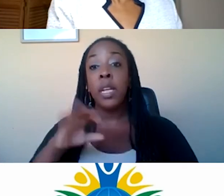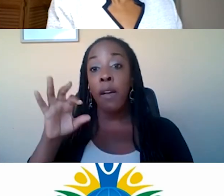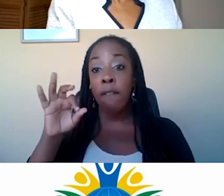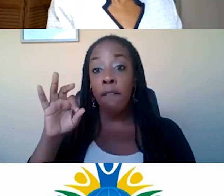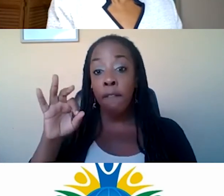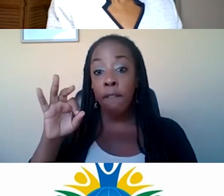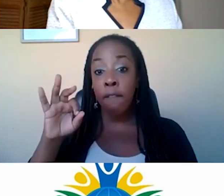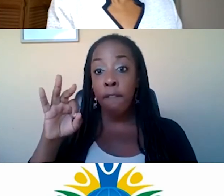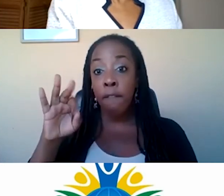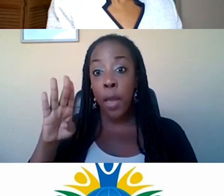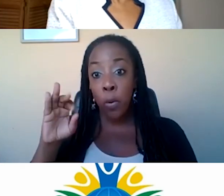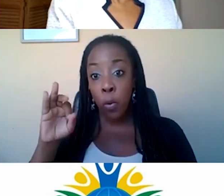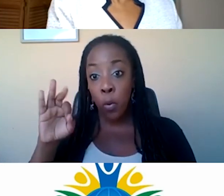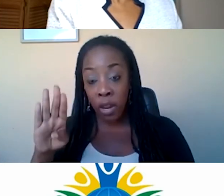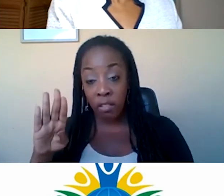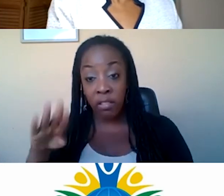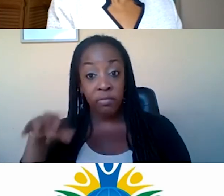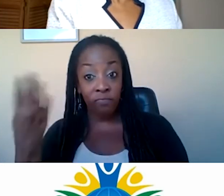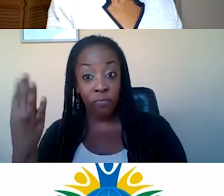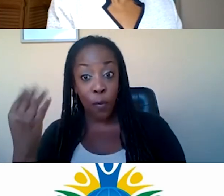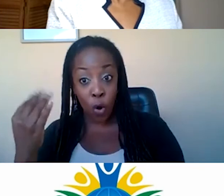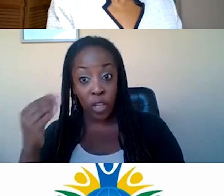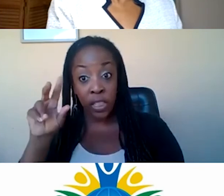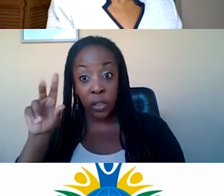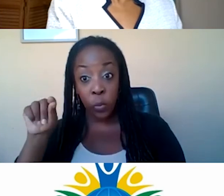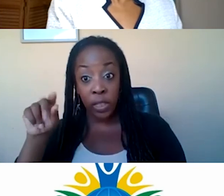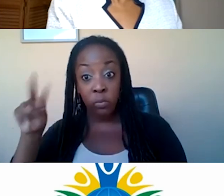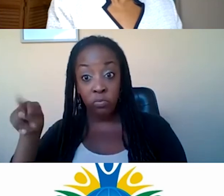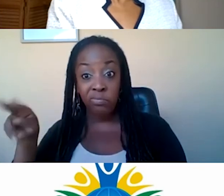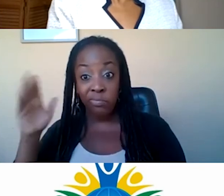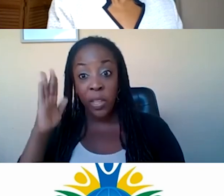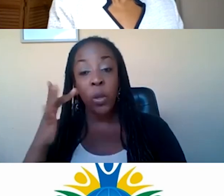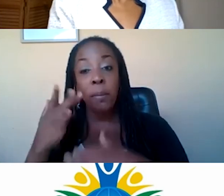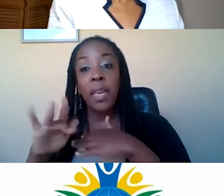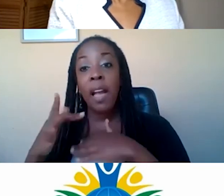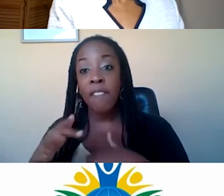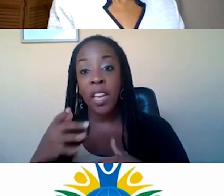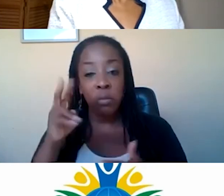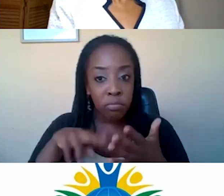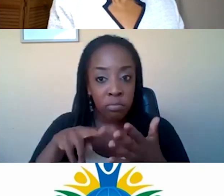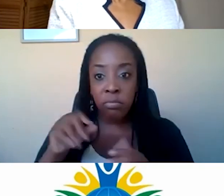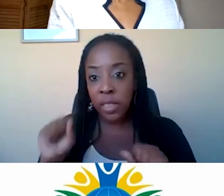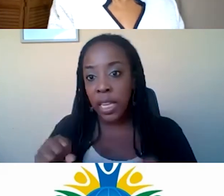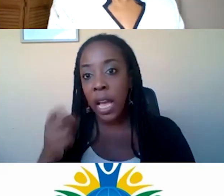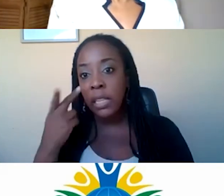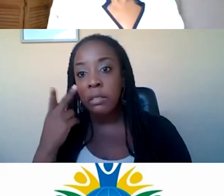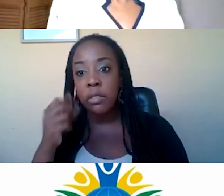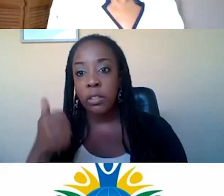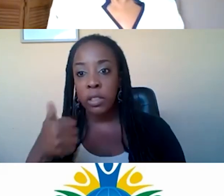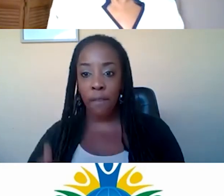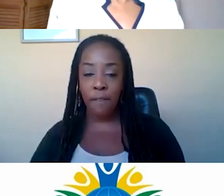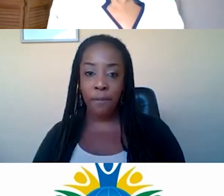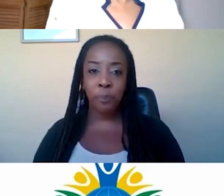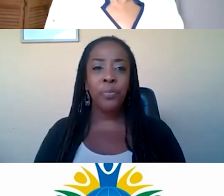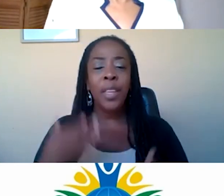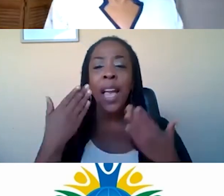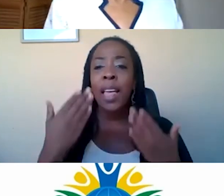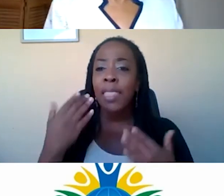14, those will be available thereafter. Okay, thank you for that. The next one